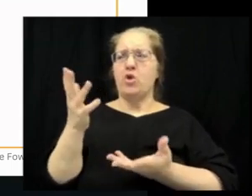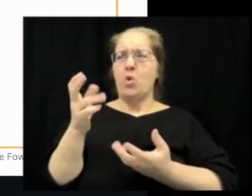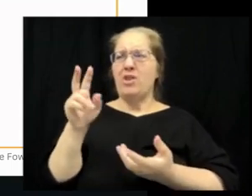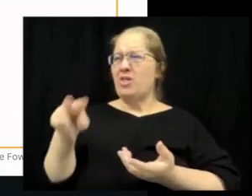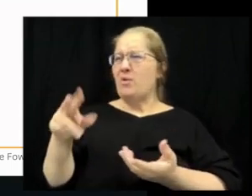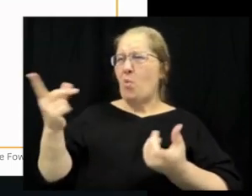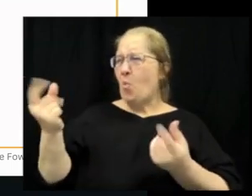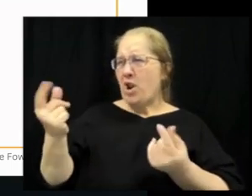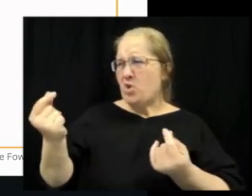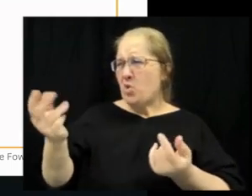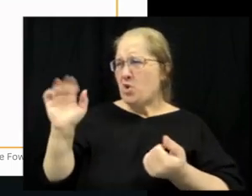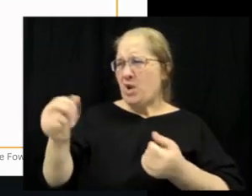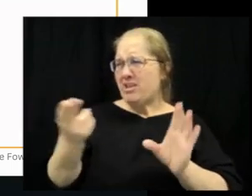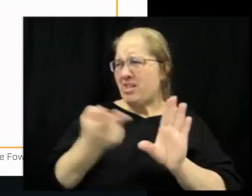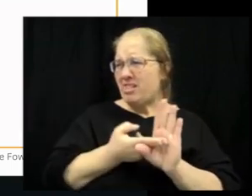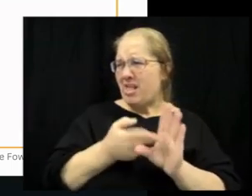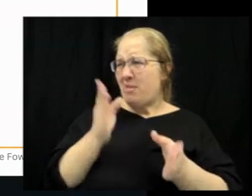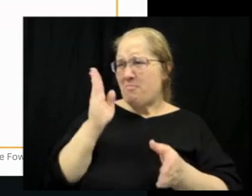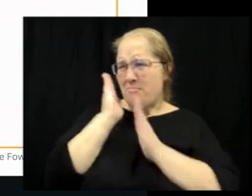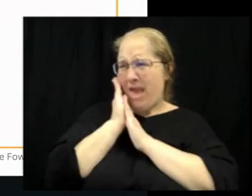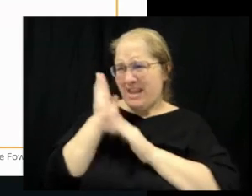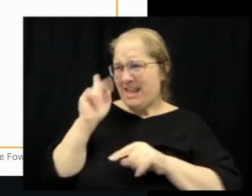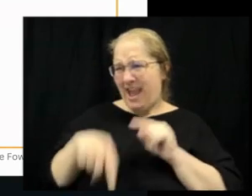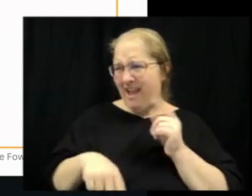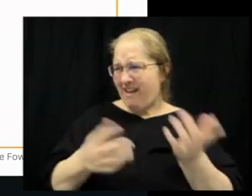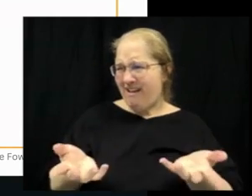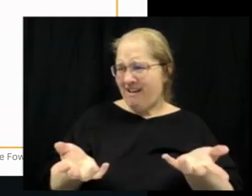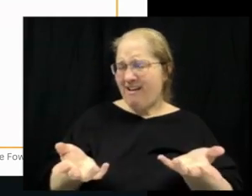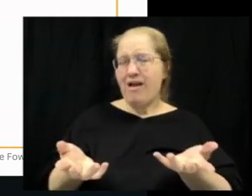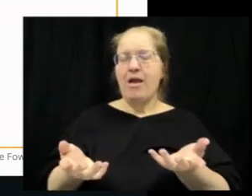You can't just lay there in bed. But that